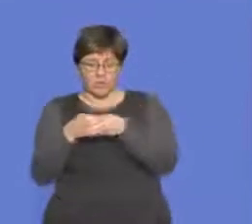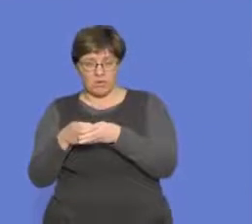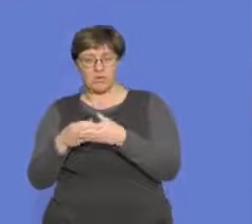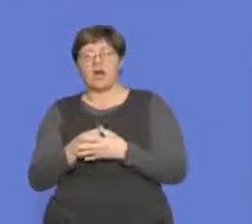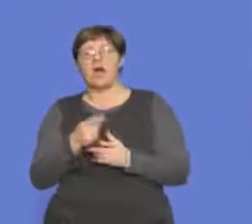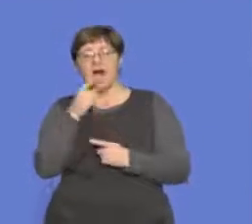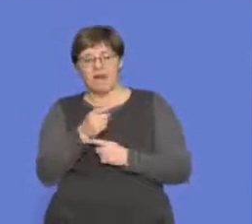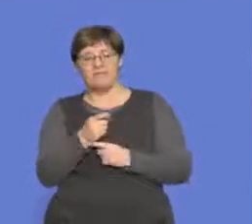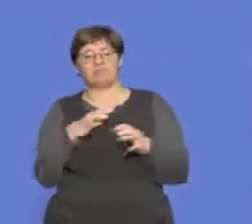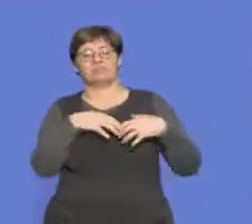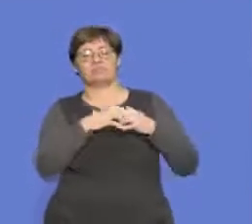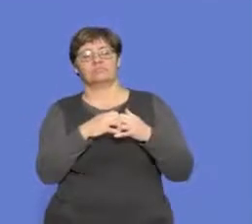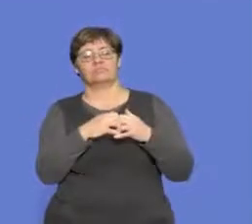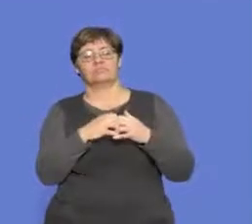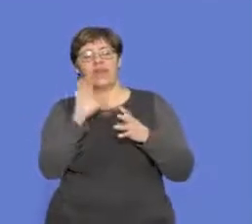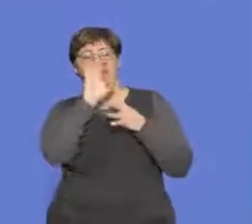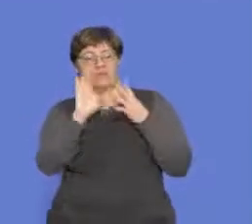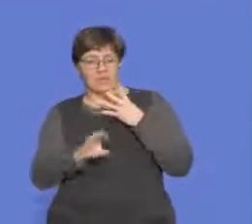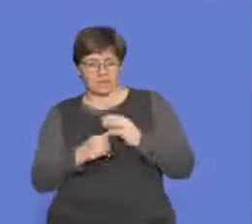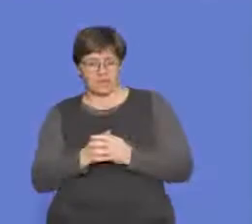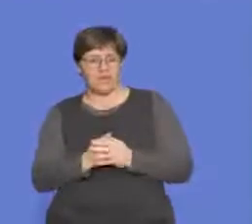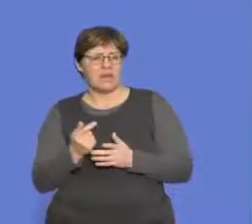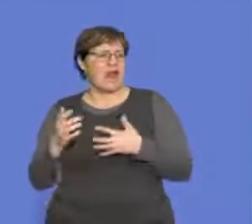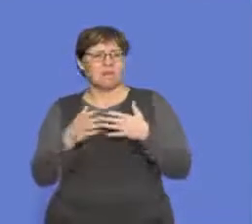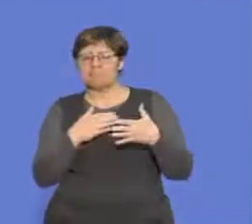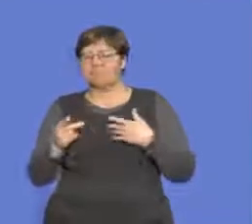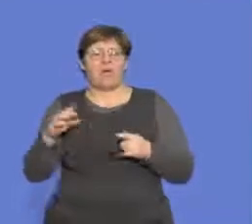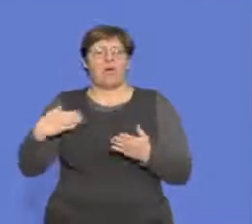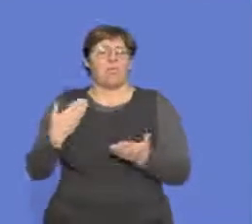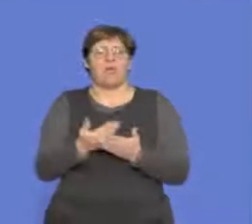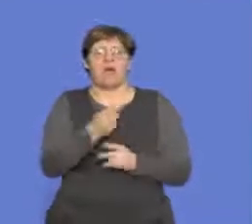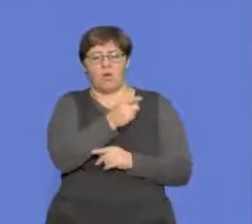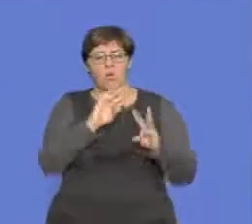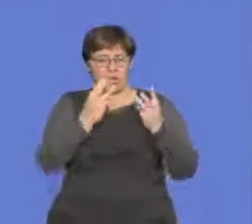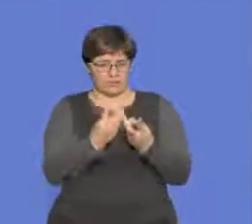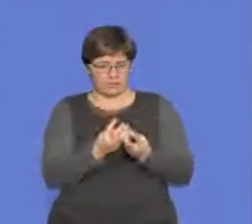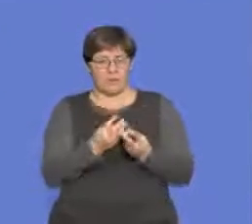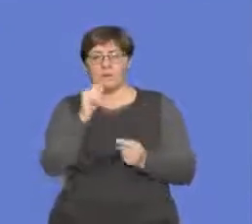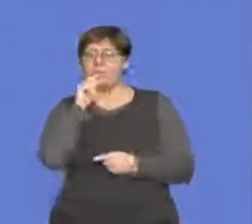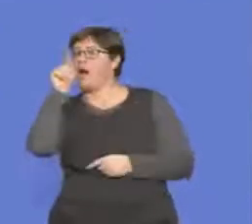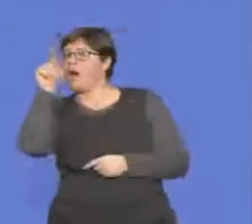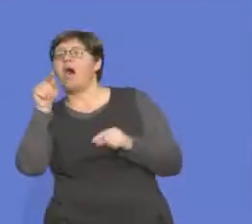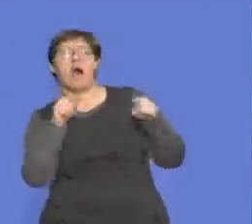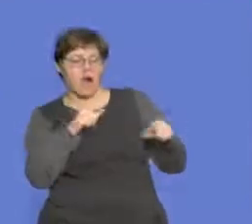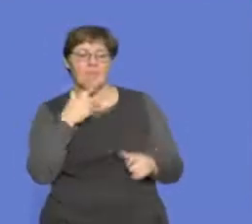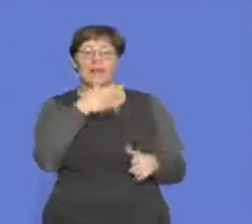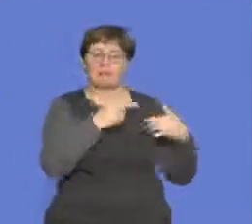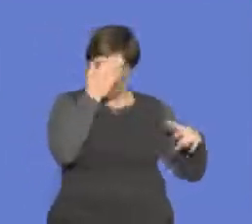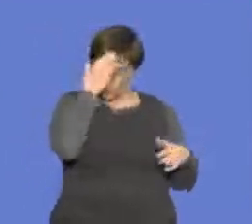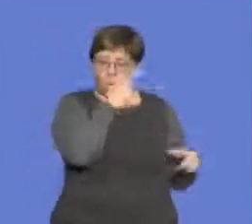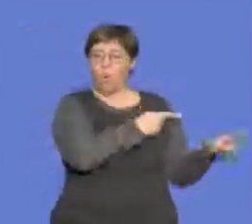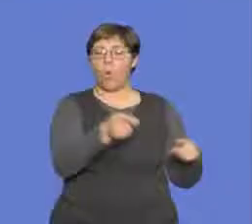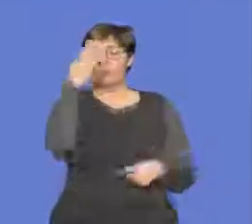of characteristics, and that could be applied to anywhere else in the world, and hence created what we refer to as a classification